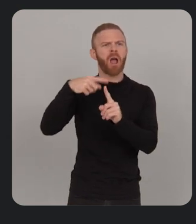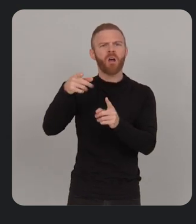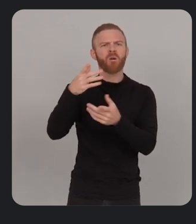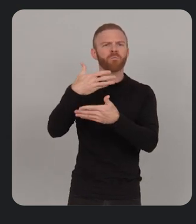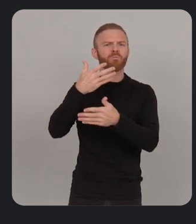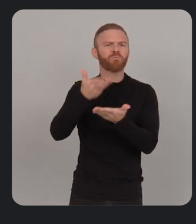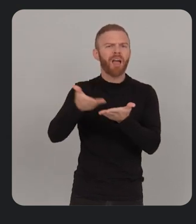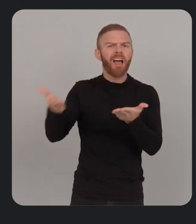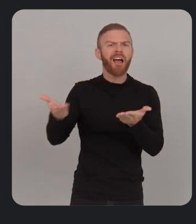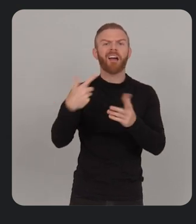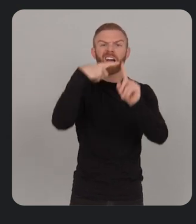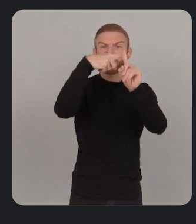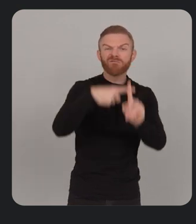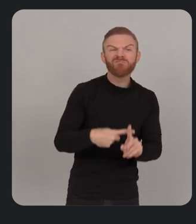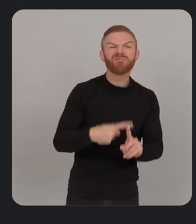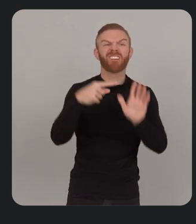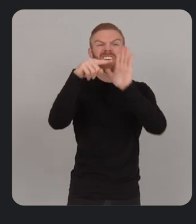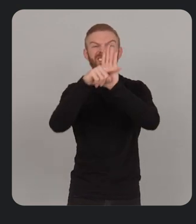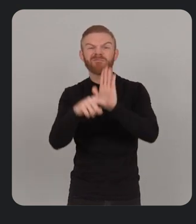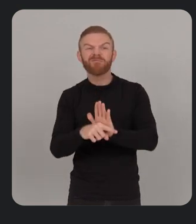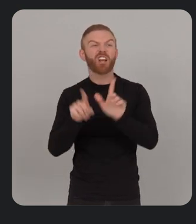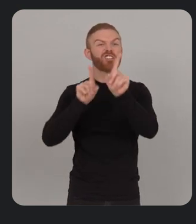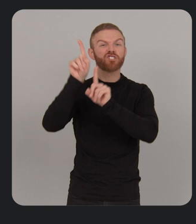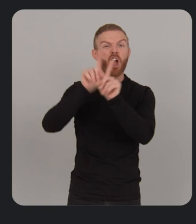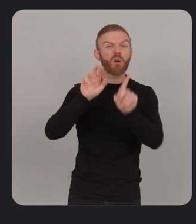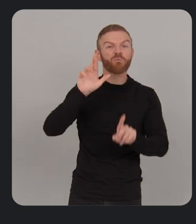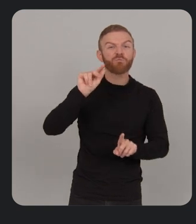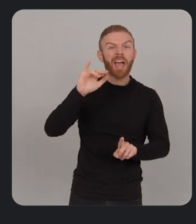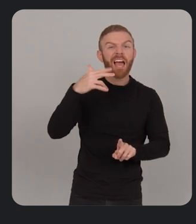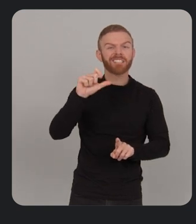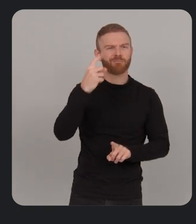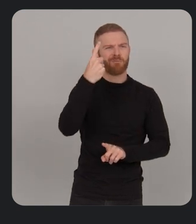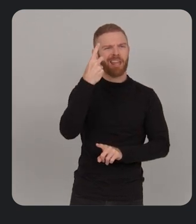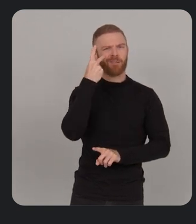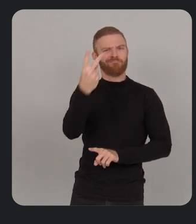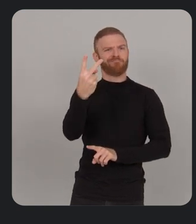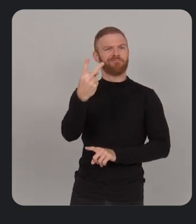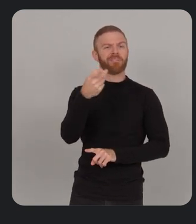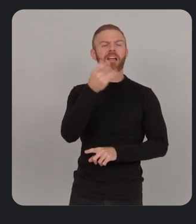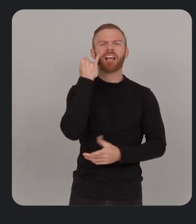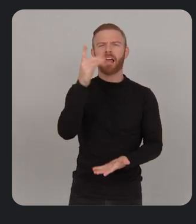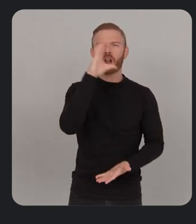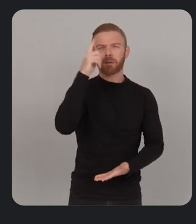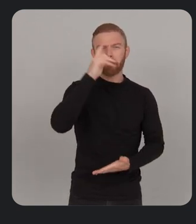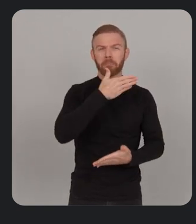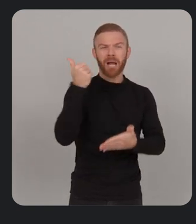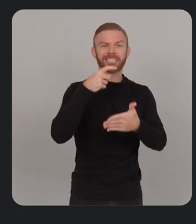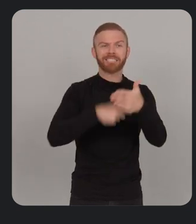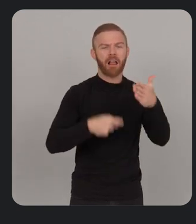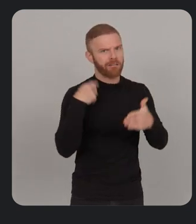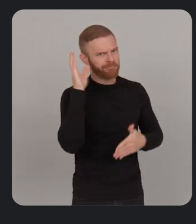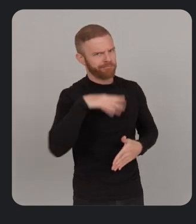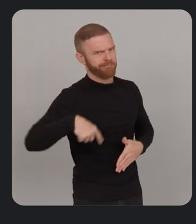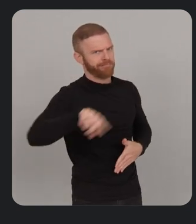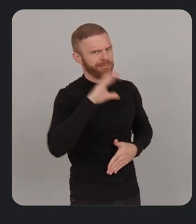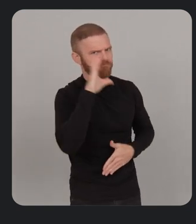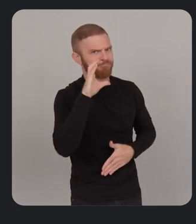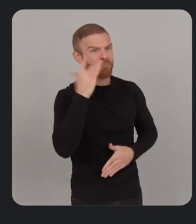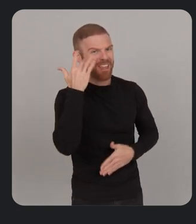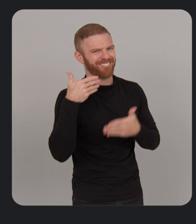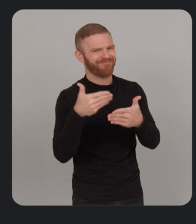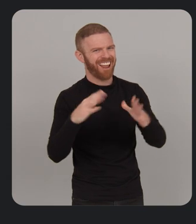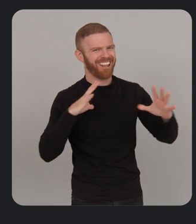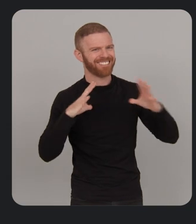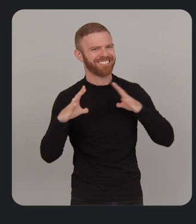cons and star ratings in one helpful view and if you're looking for the best deal which i know a lot of us are with the holidays coming up